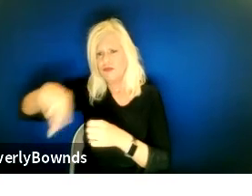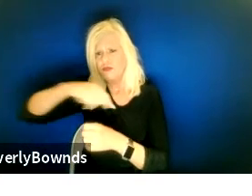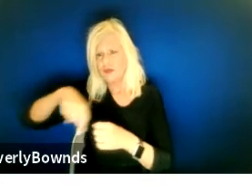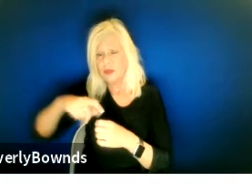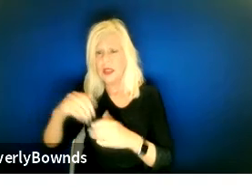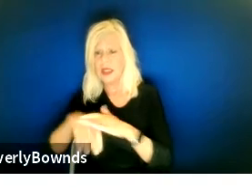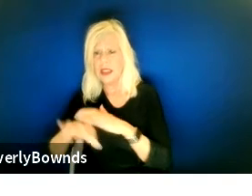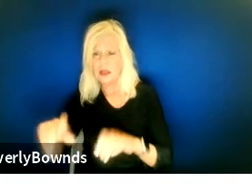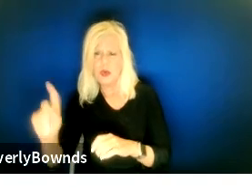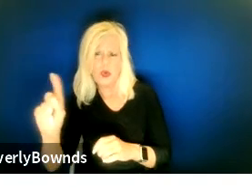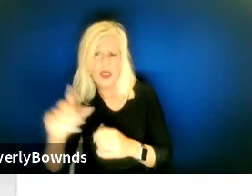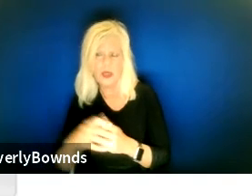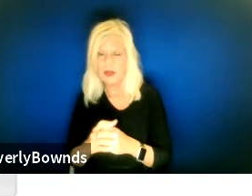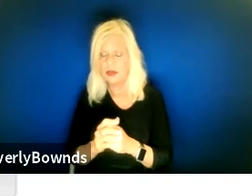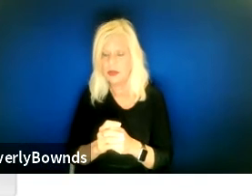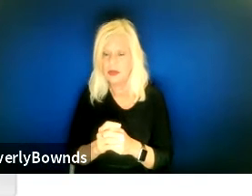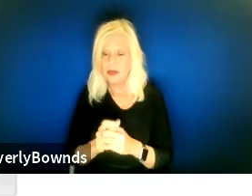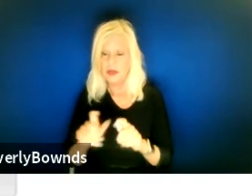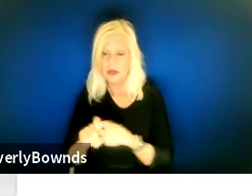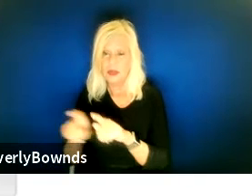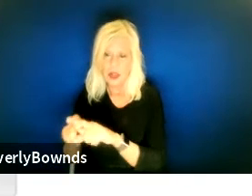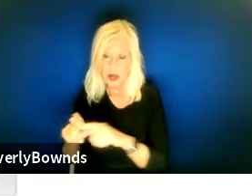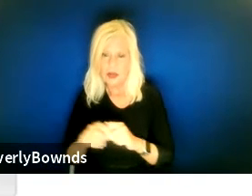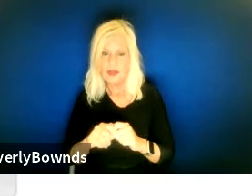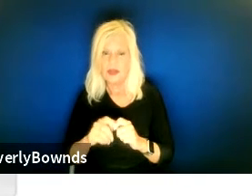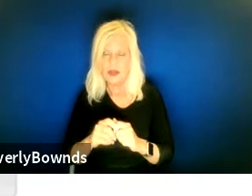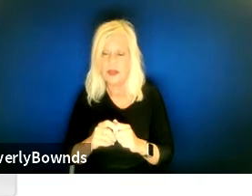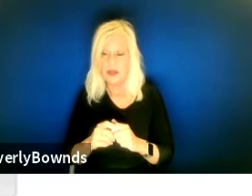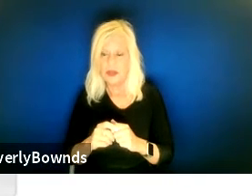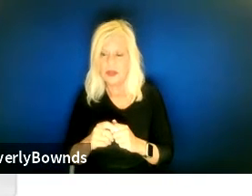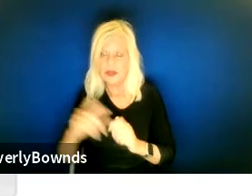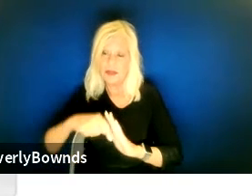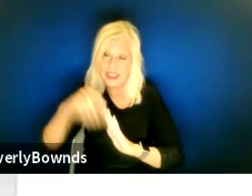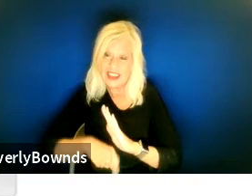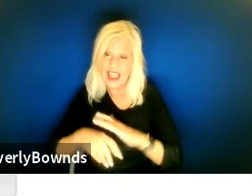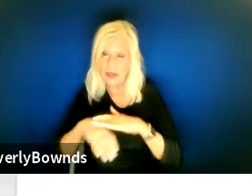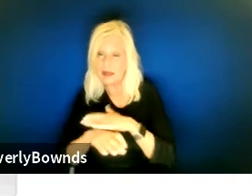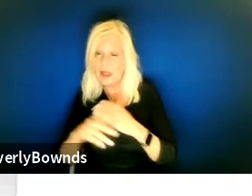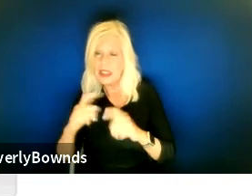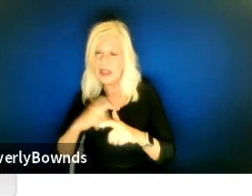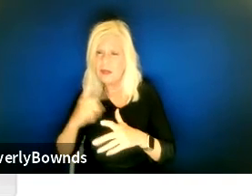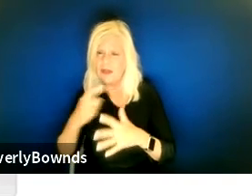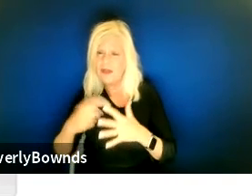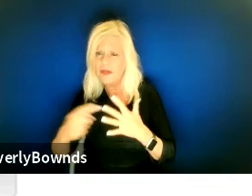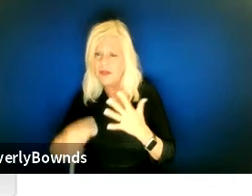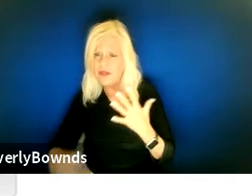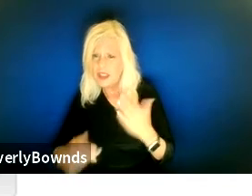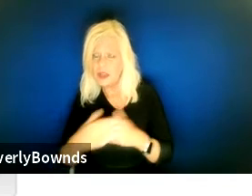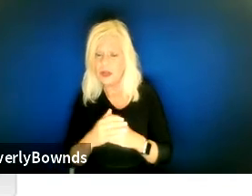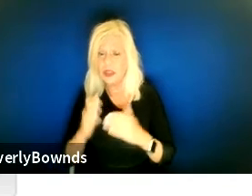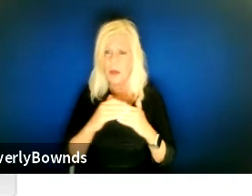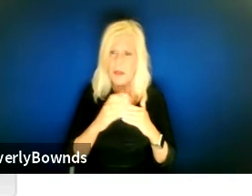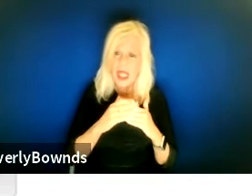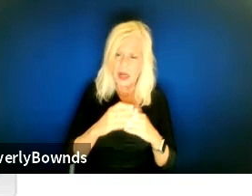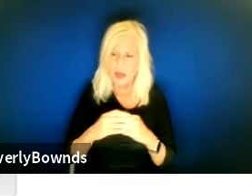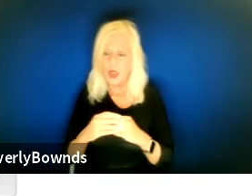accessible. And we also went a lot into depth about like the accessibility features. There were like minimal accessibility and also